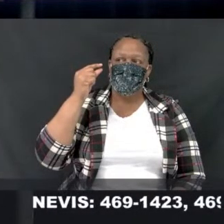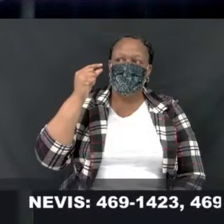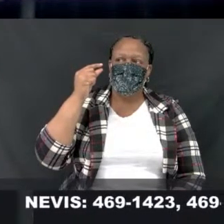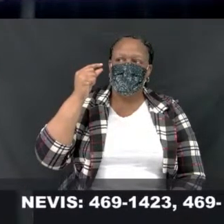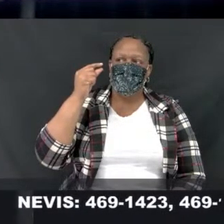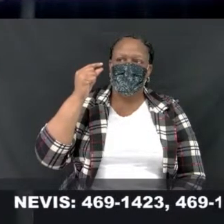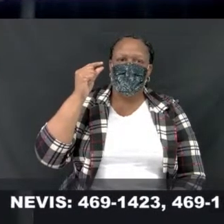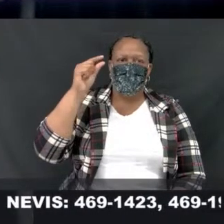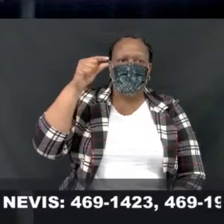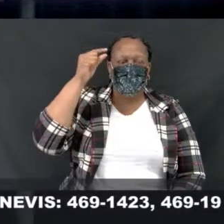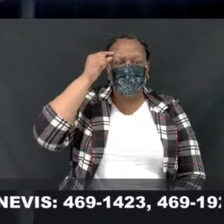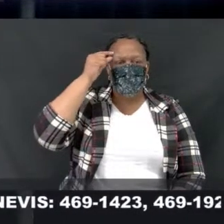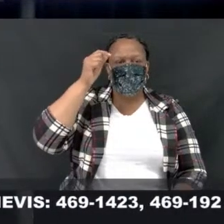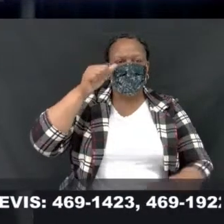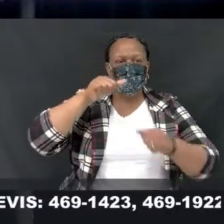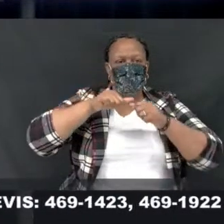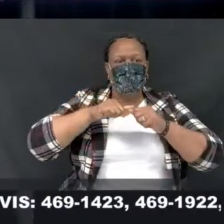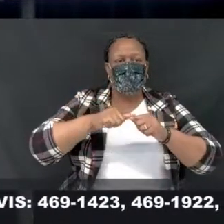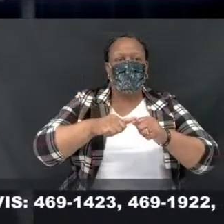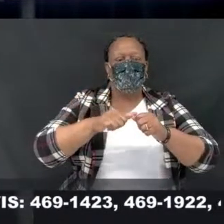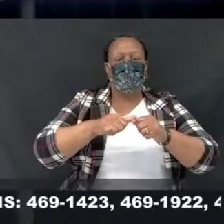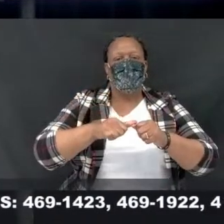figures?